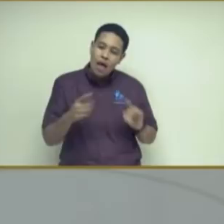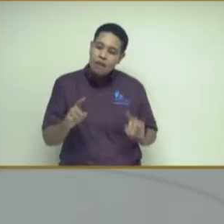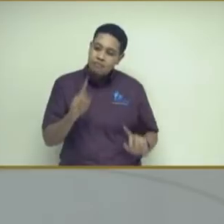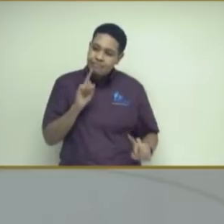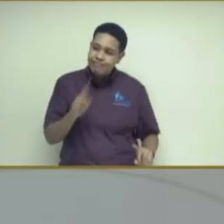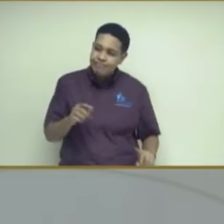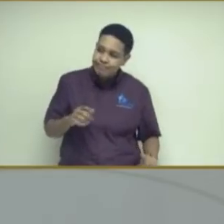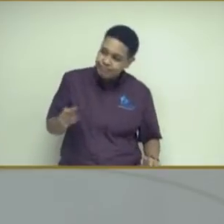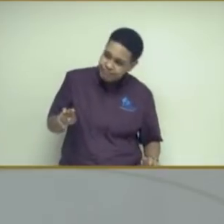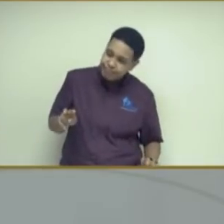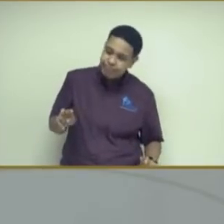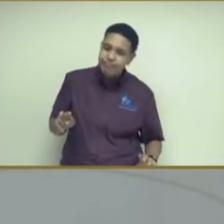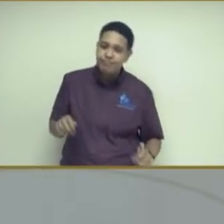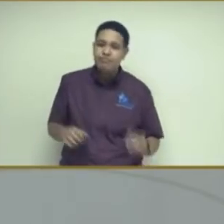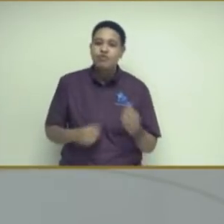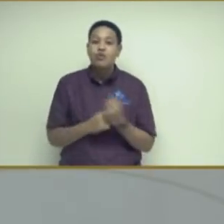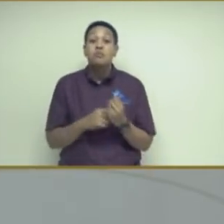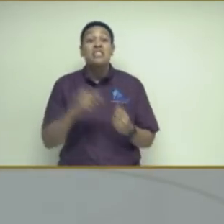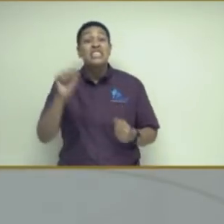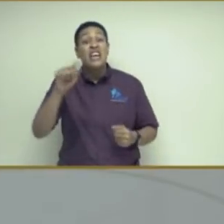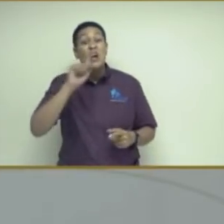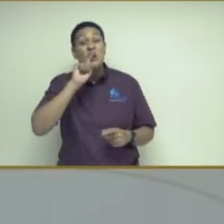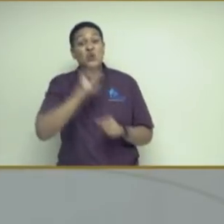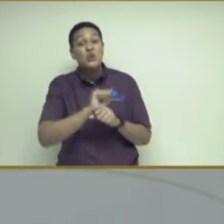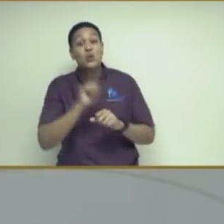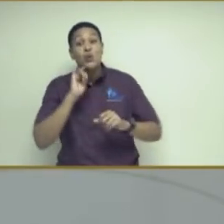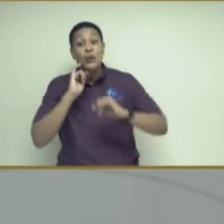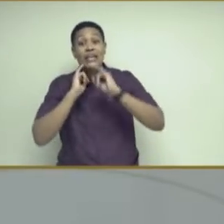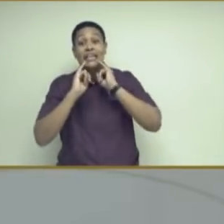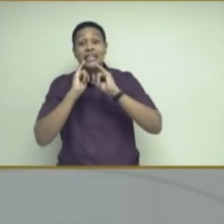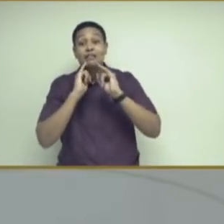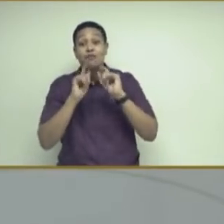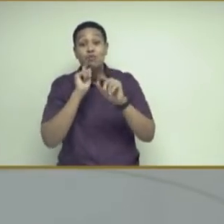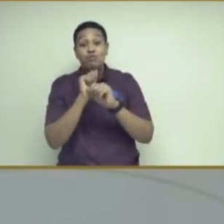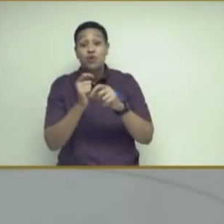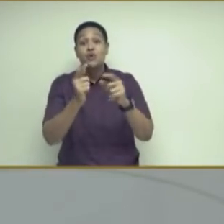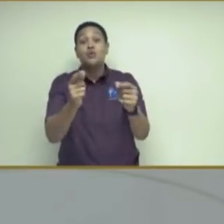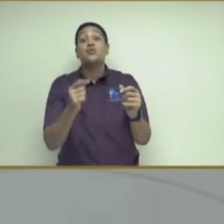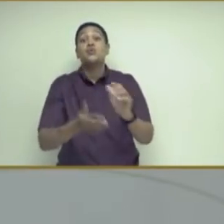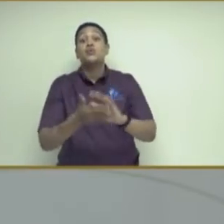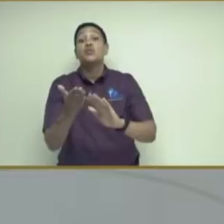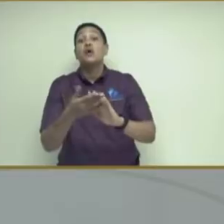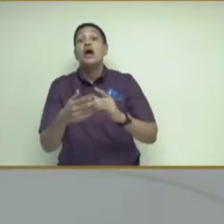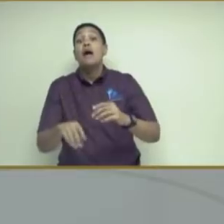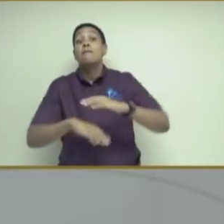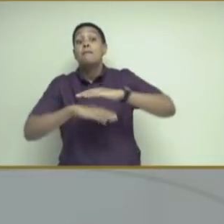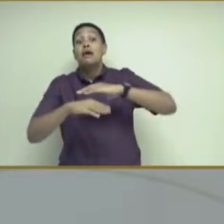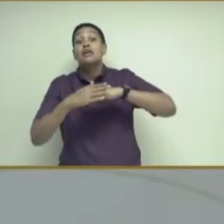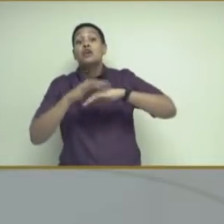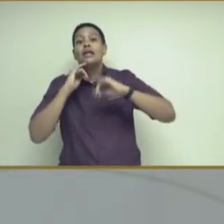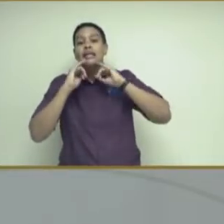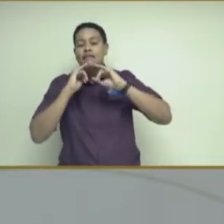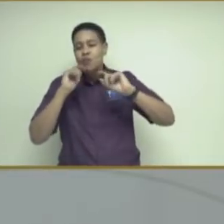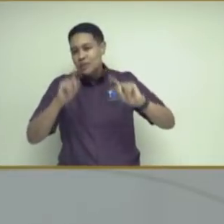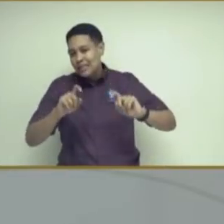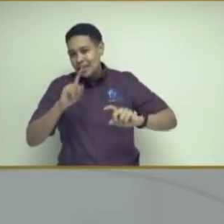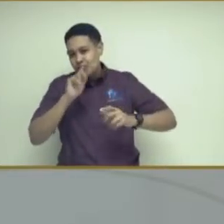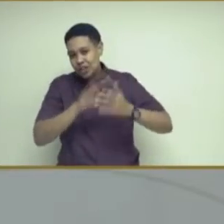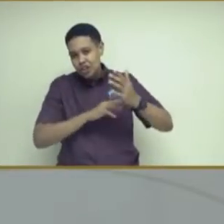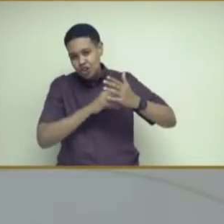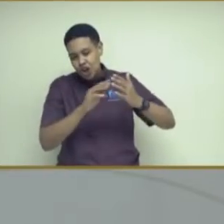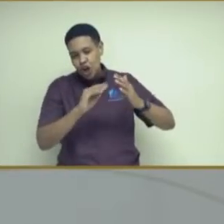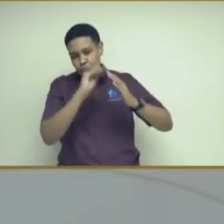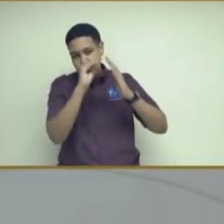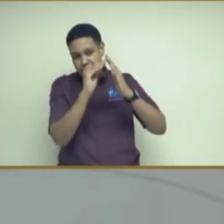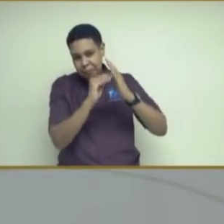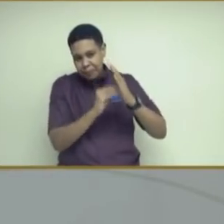And it is true that, yes, an interview is conducted, and based on the interview, then the tests are scheduled.